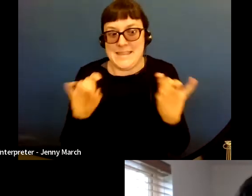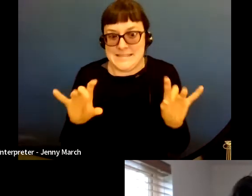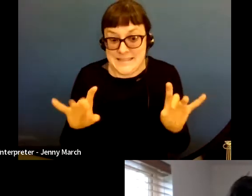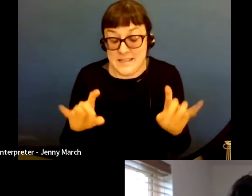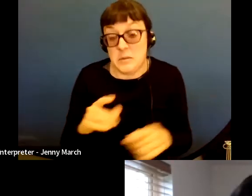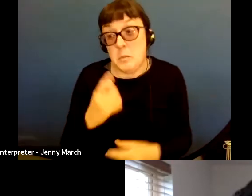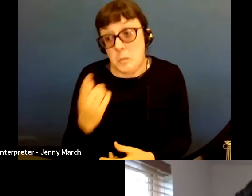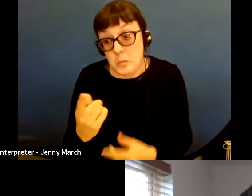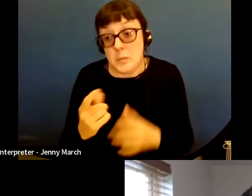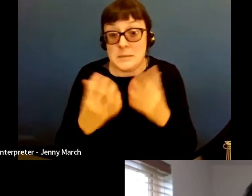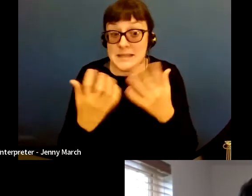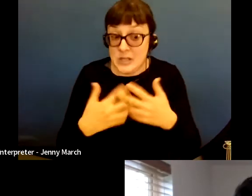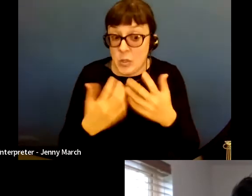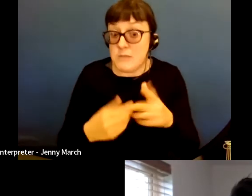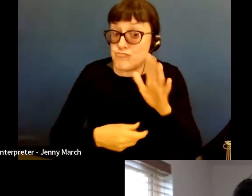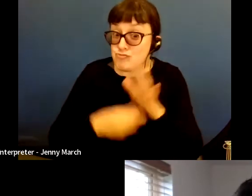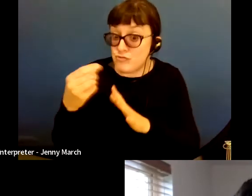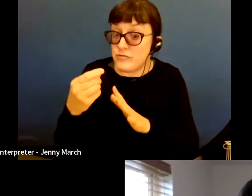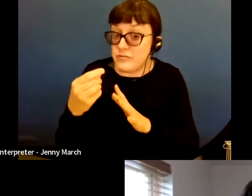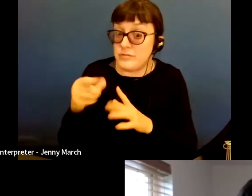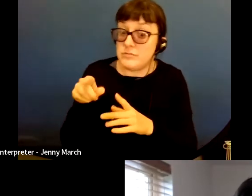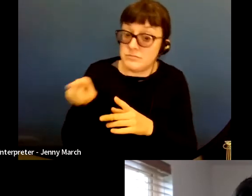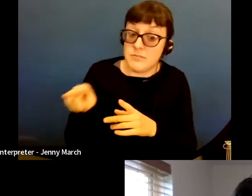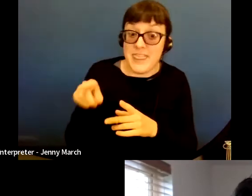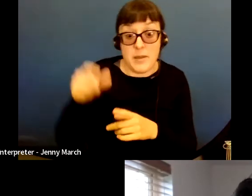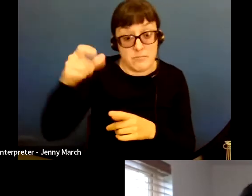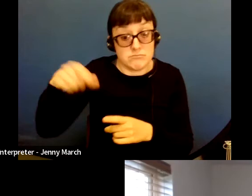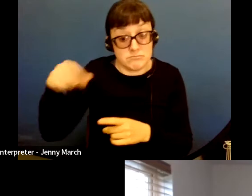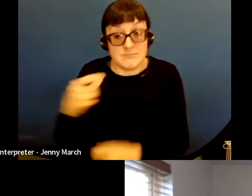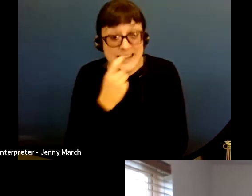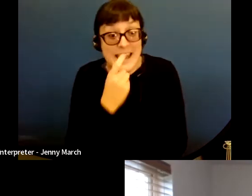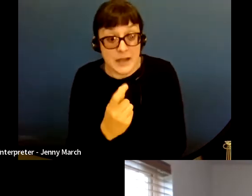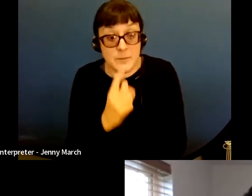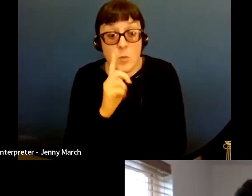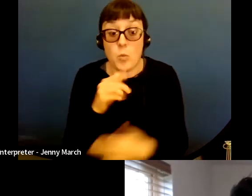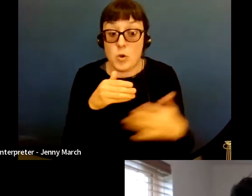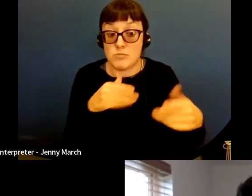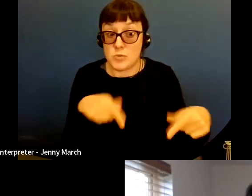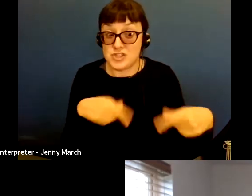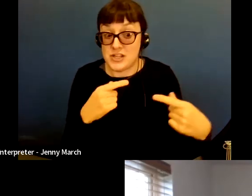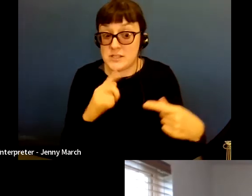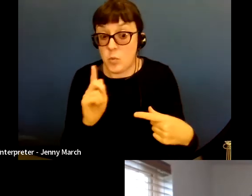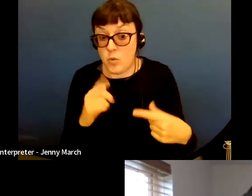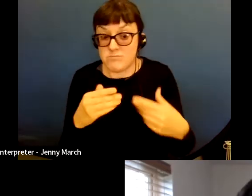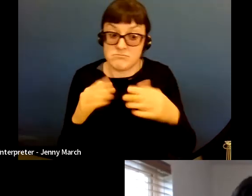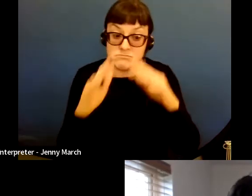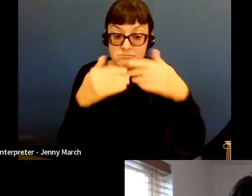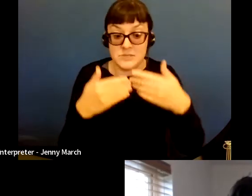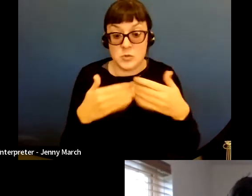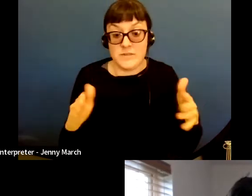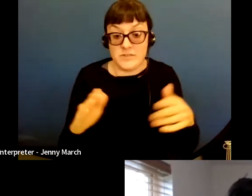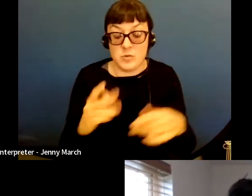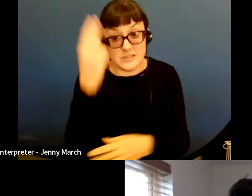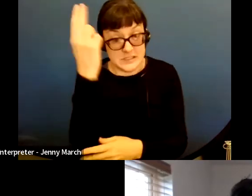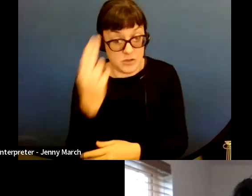outcomes for those learners? And the answer to that is yes. But what are the challenges in implementing universal design, specifically in the